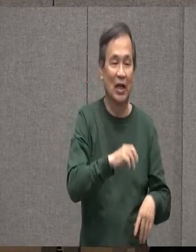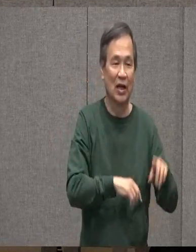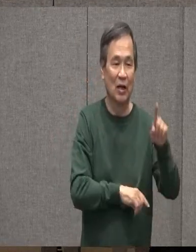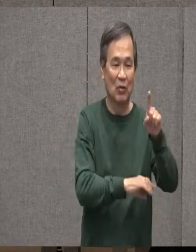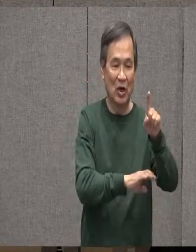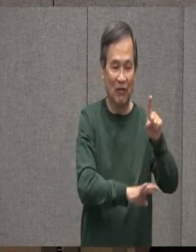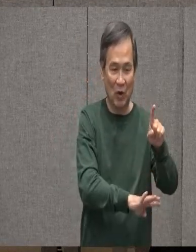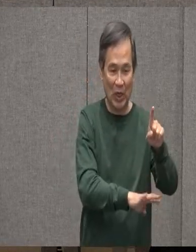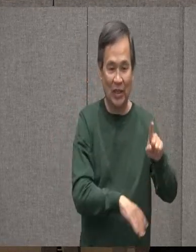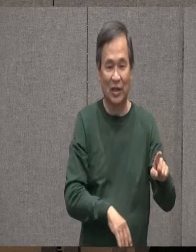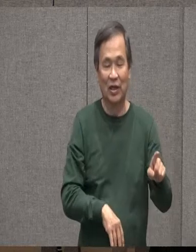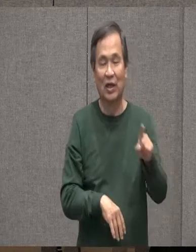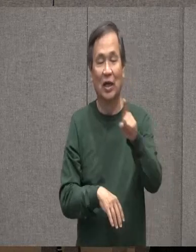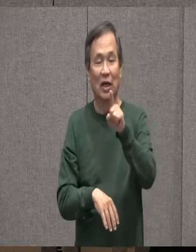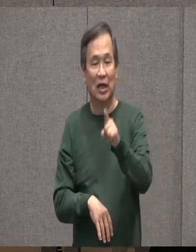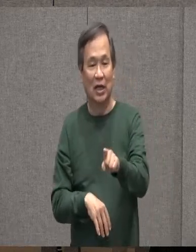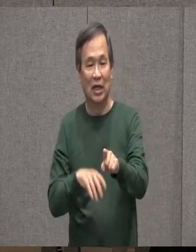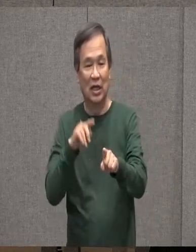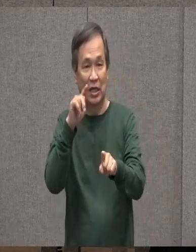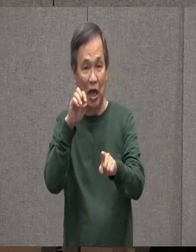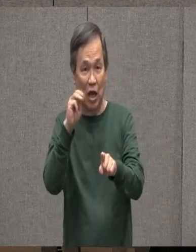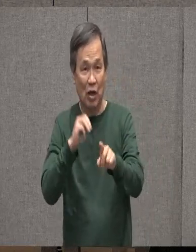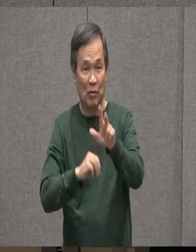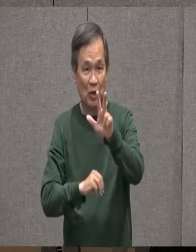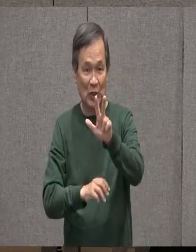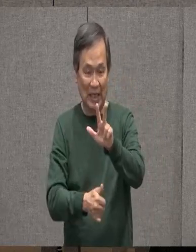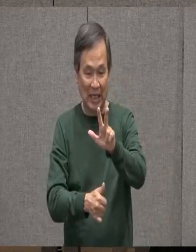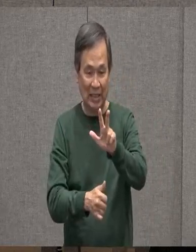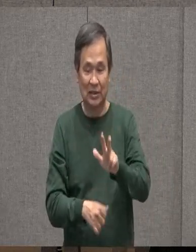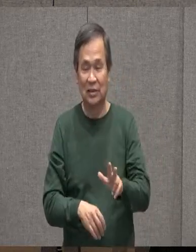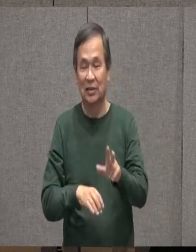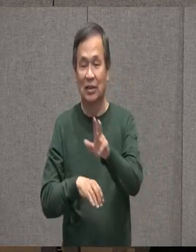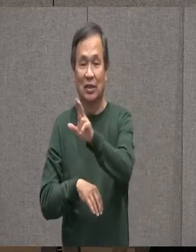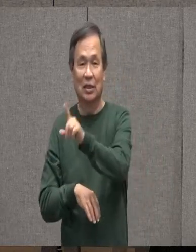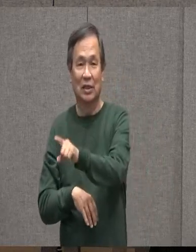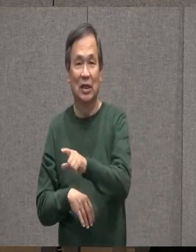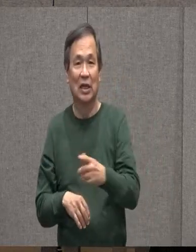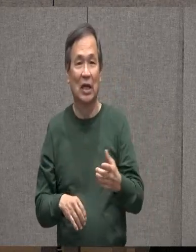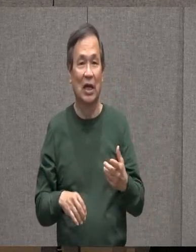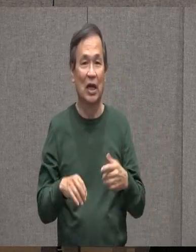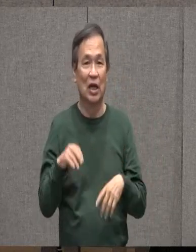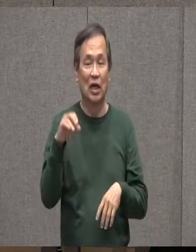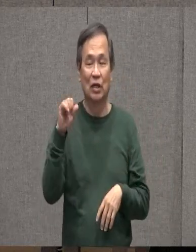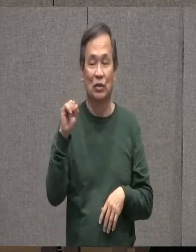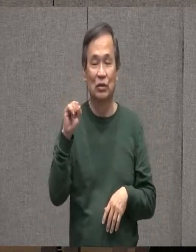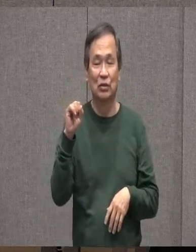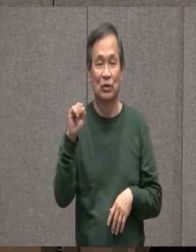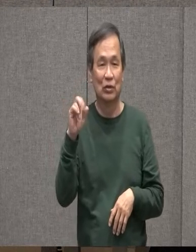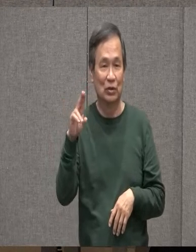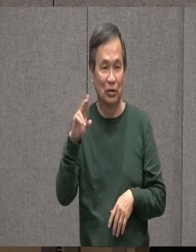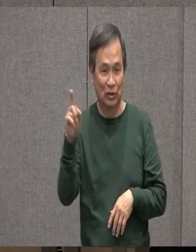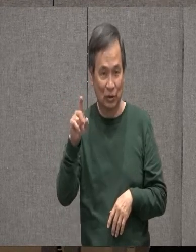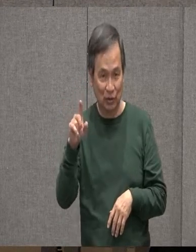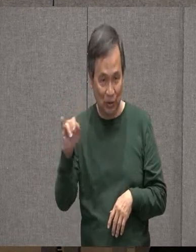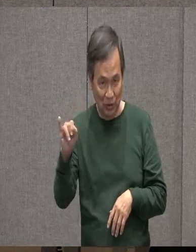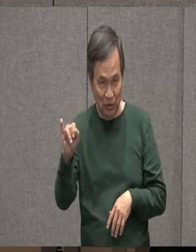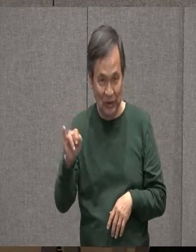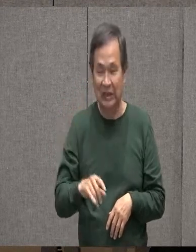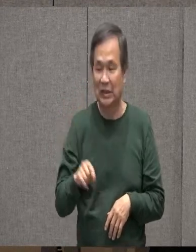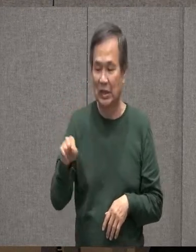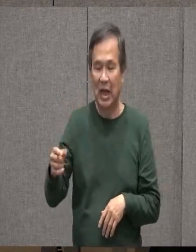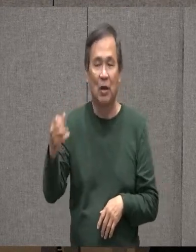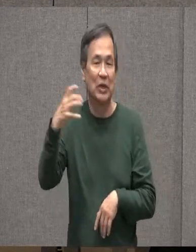work. We ended with number 4, reading it through, and I had asked you to attempt it